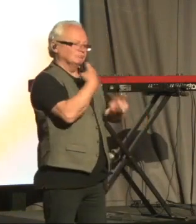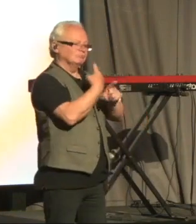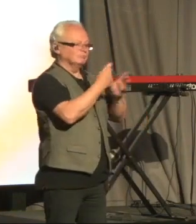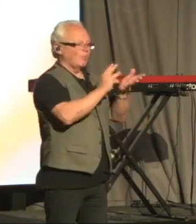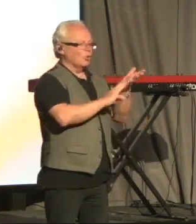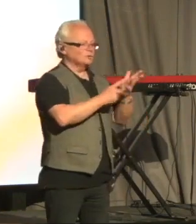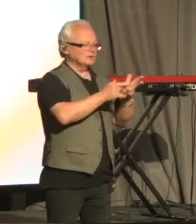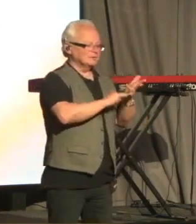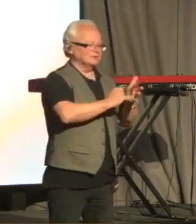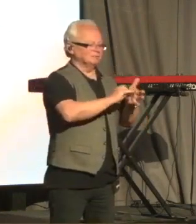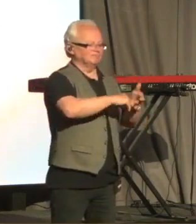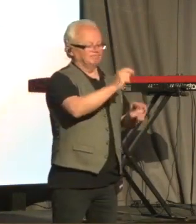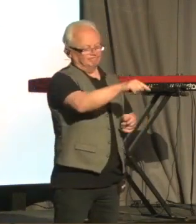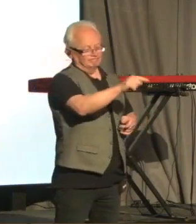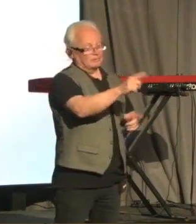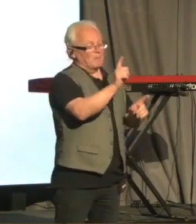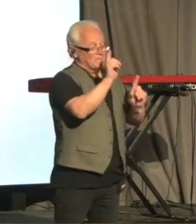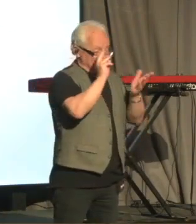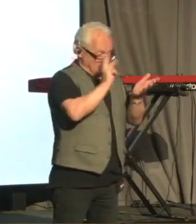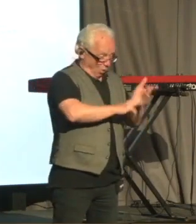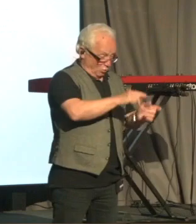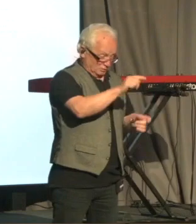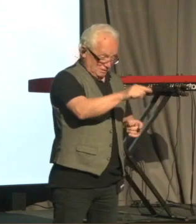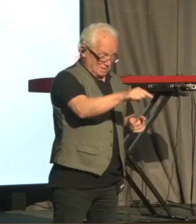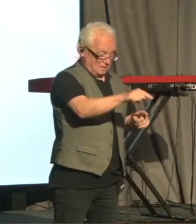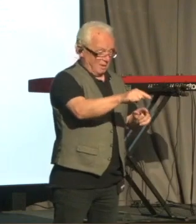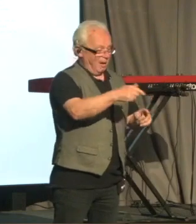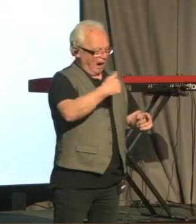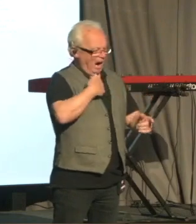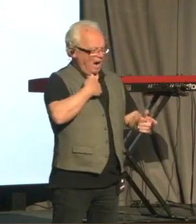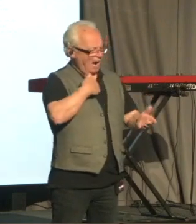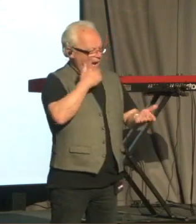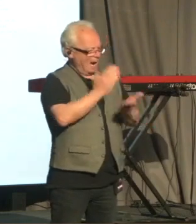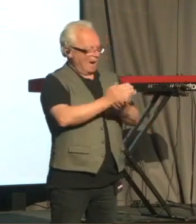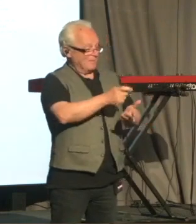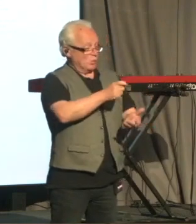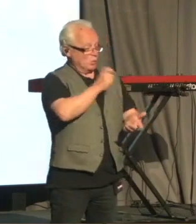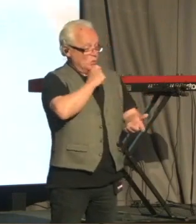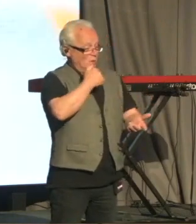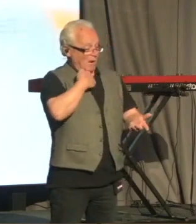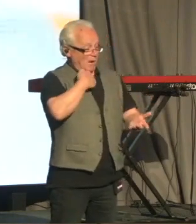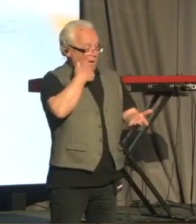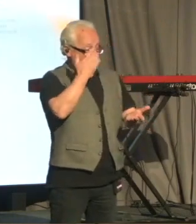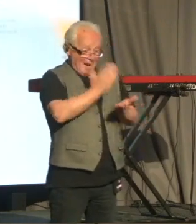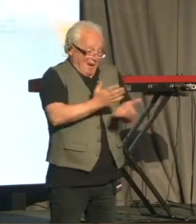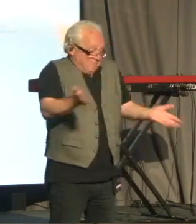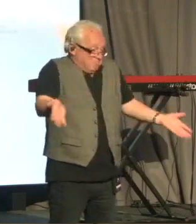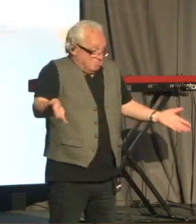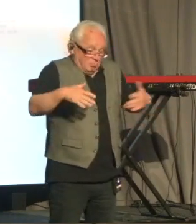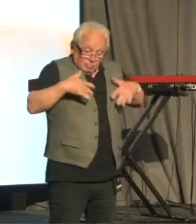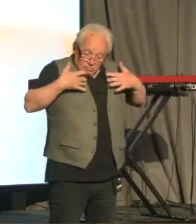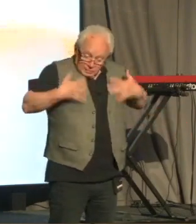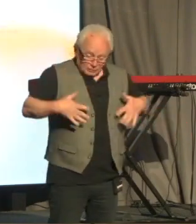Moses, "Moses, I am who I am.